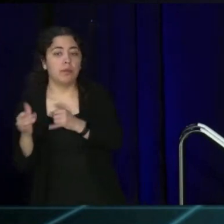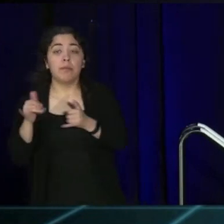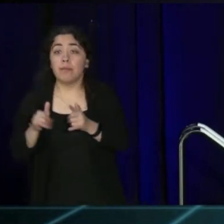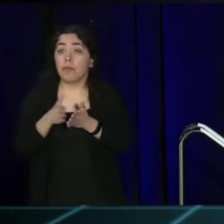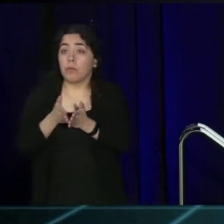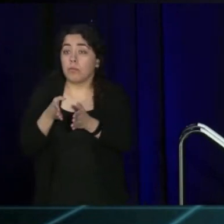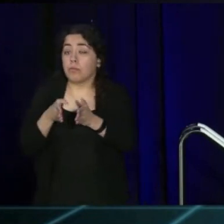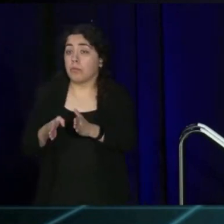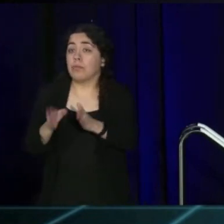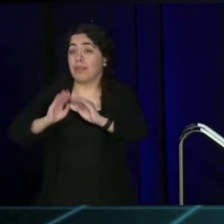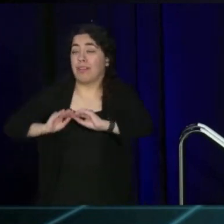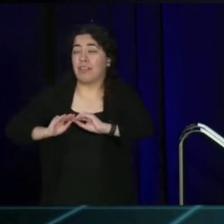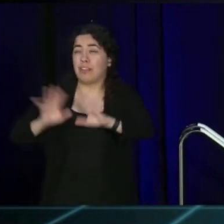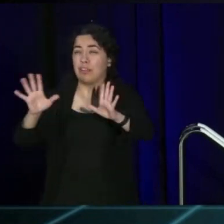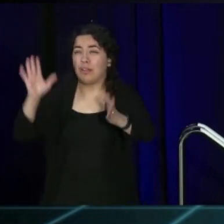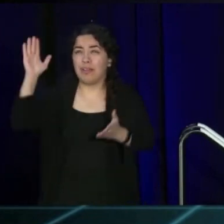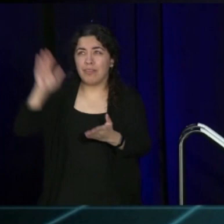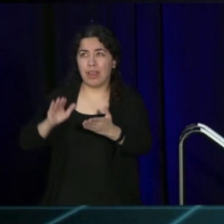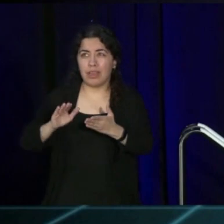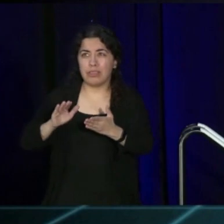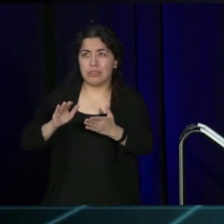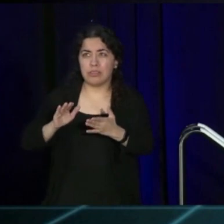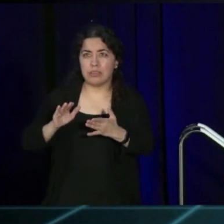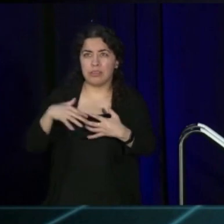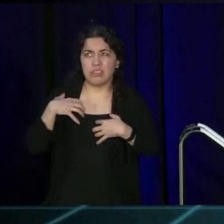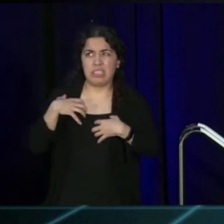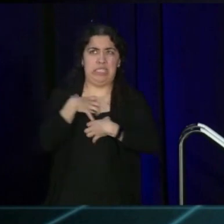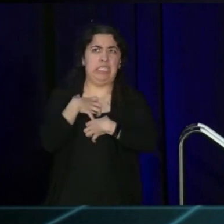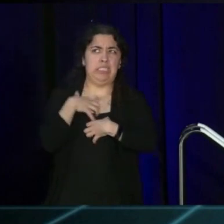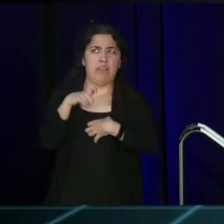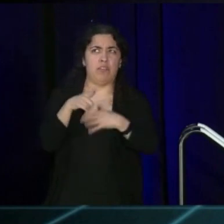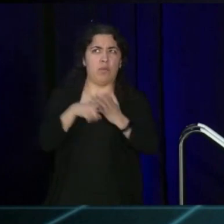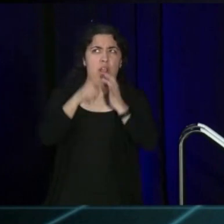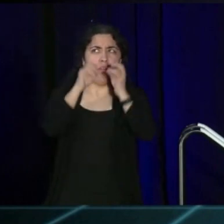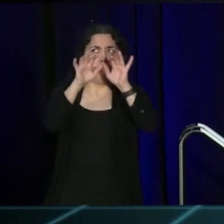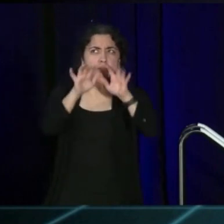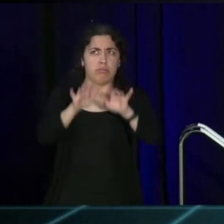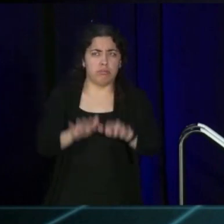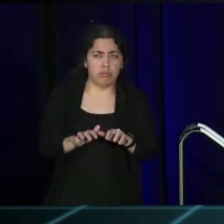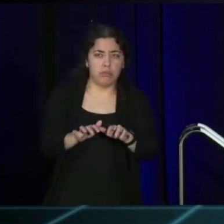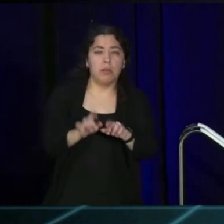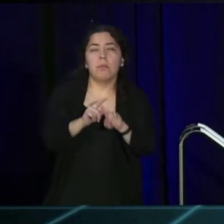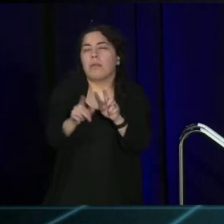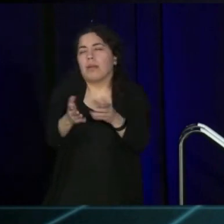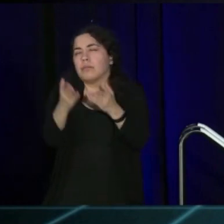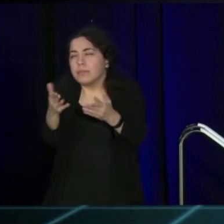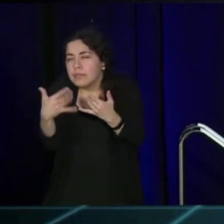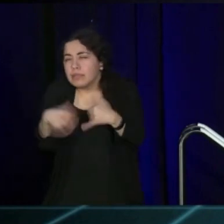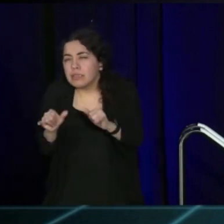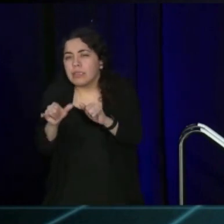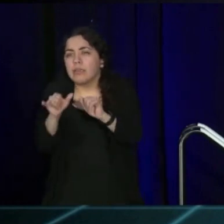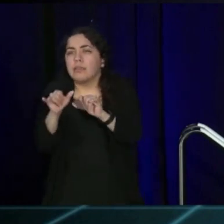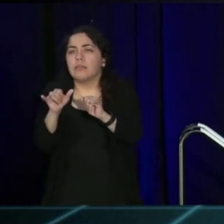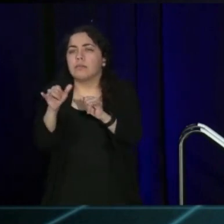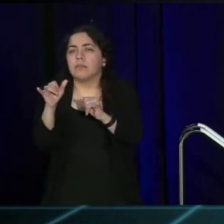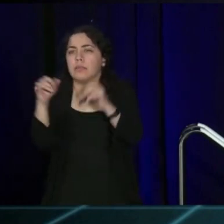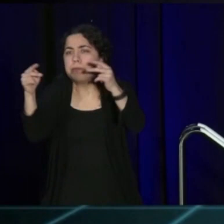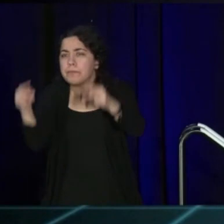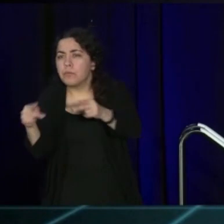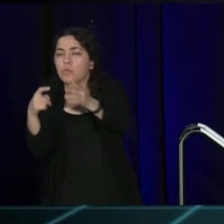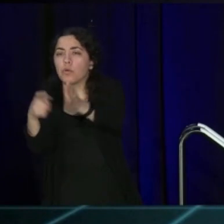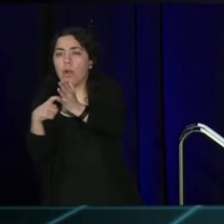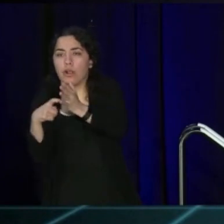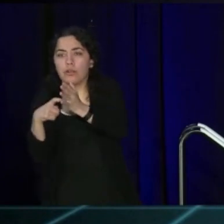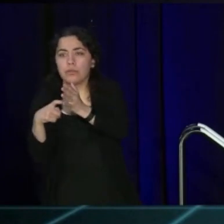threatening, but if you do that, I still recommend you leave a semantic area required attribute on the required fields. Now